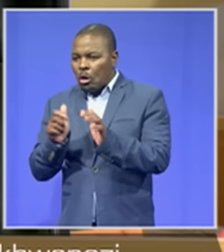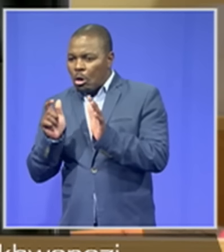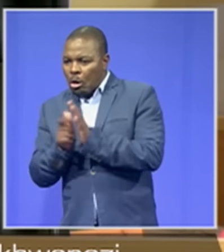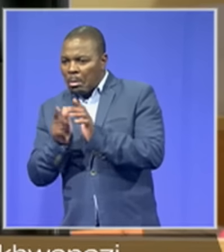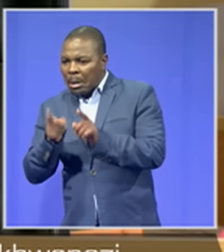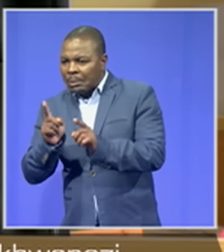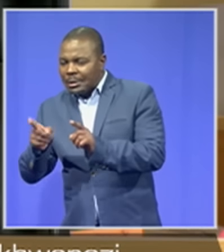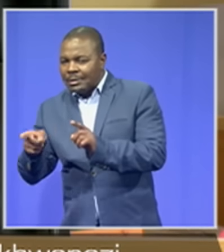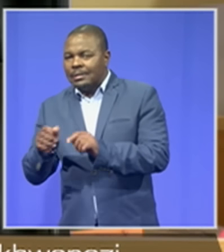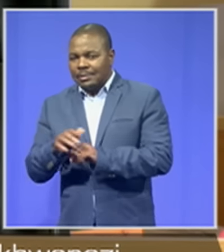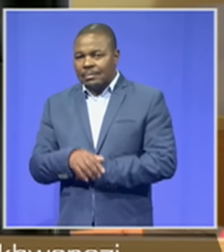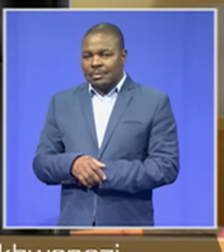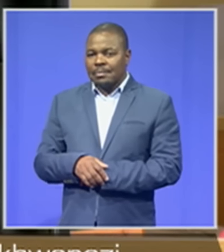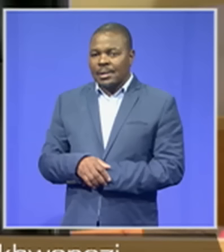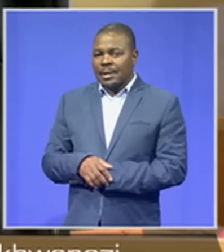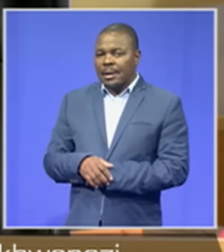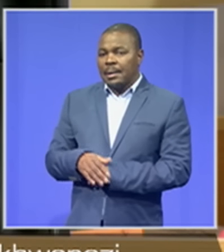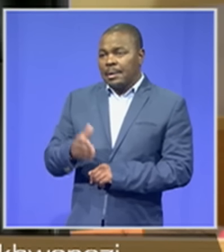Ms.